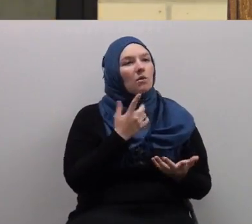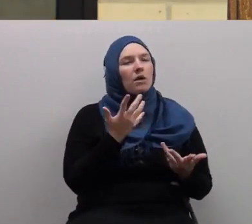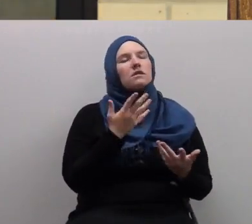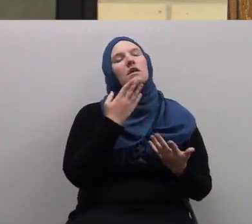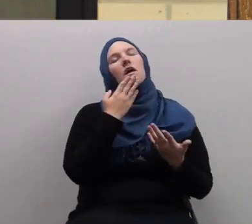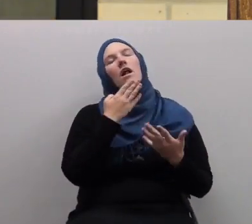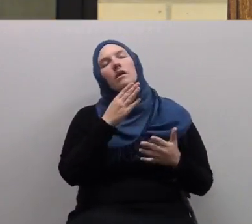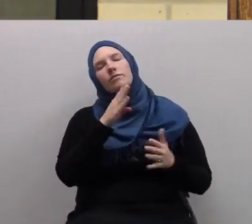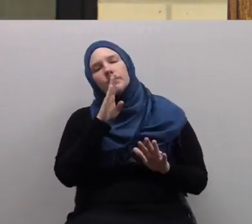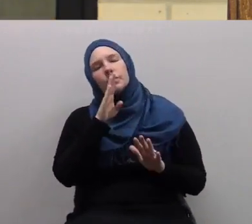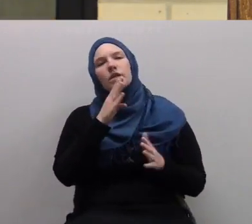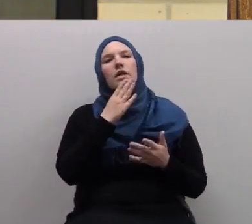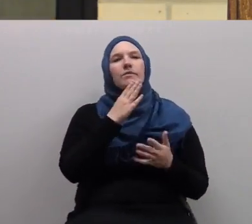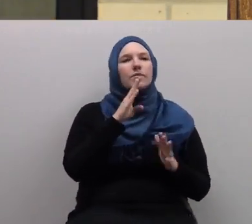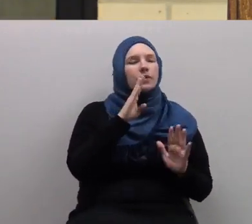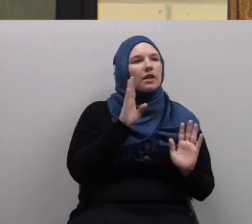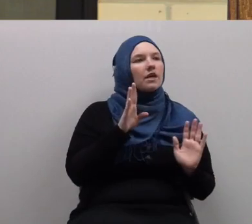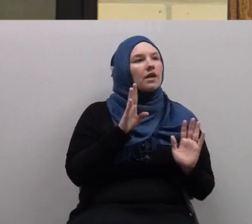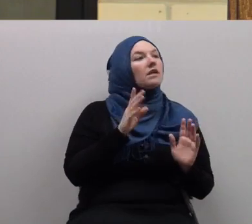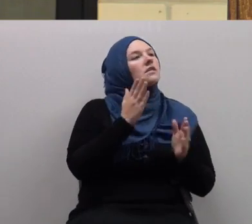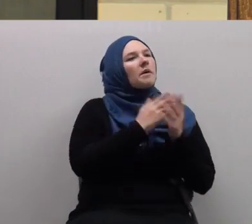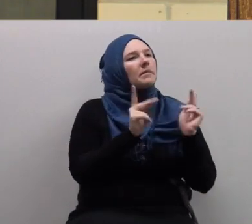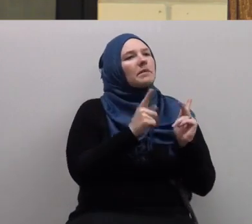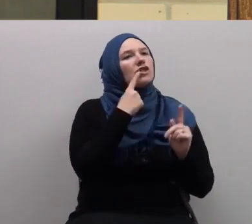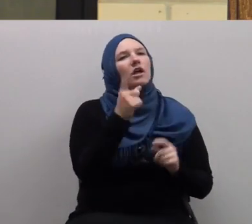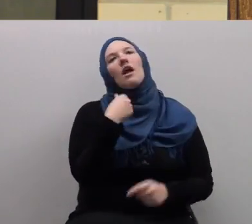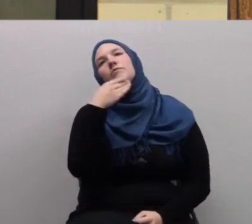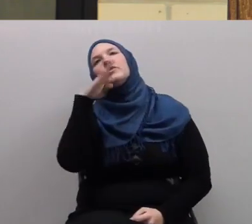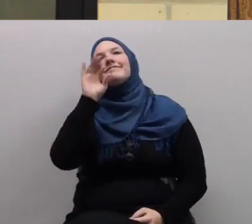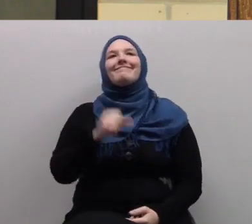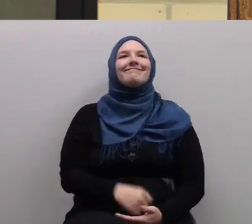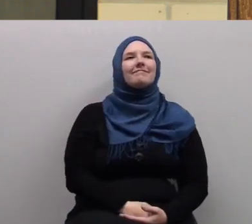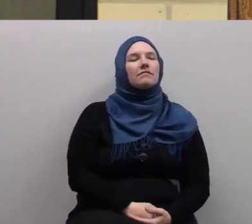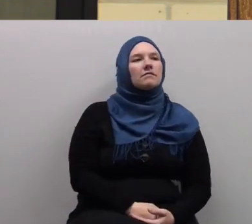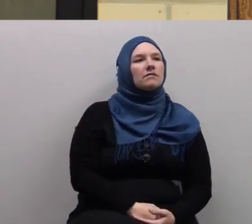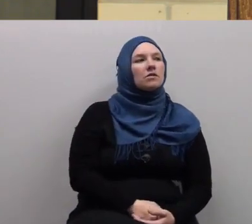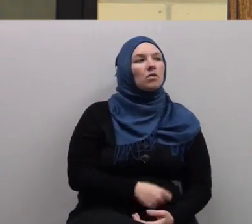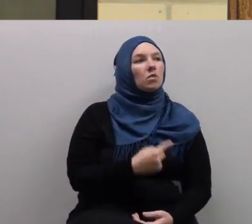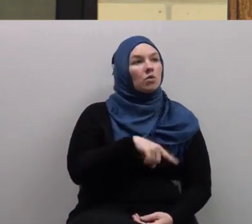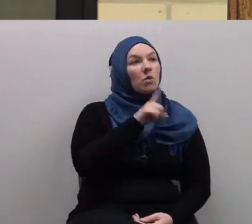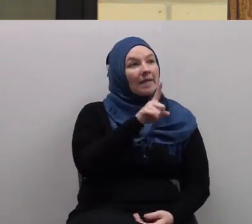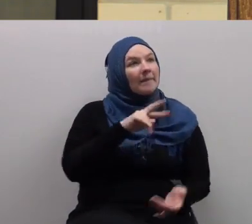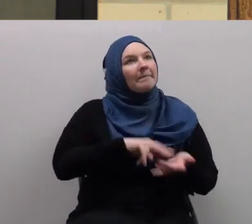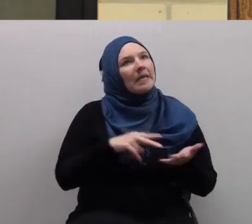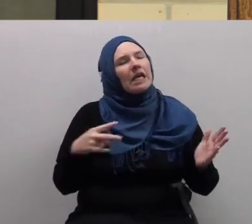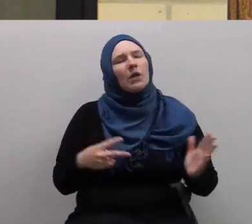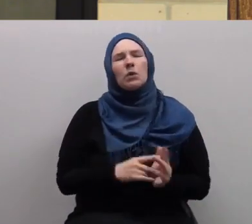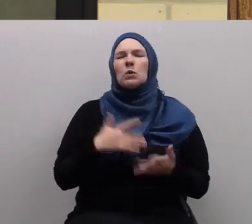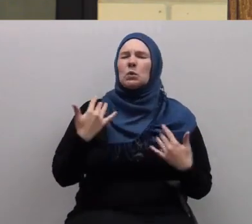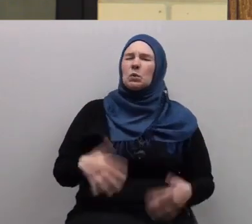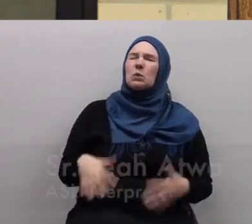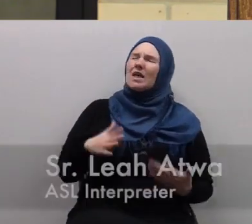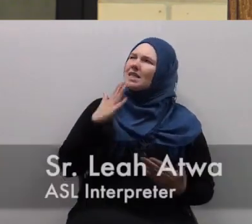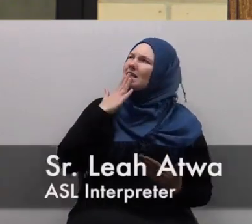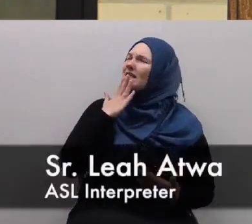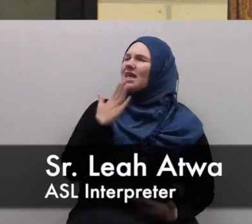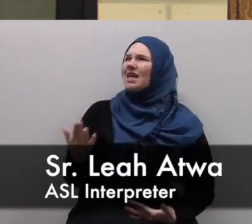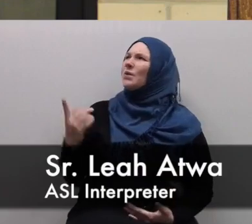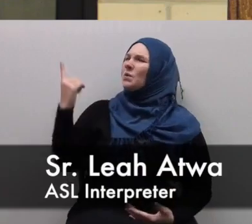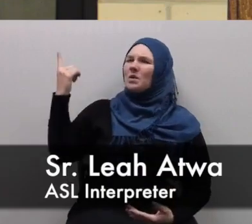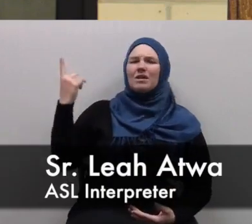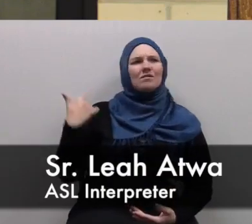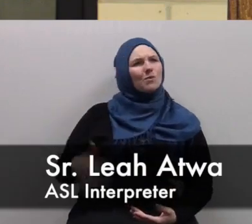Alhamdulillah, but only as a lip service. We don't really look deep at what it